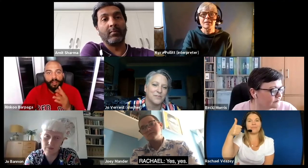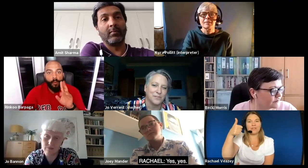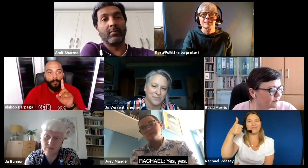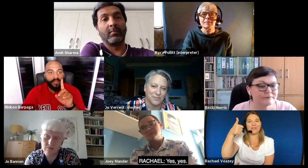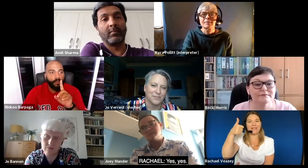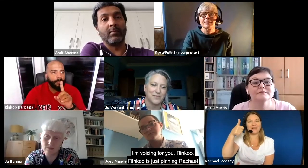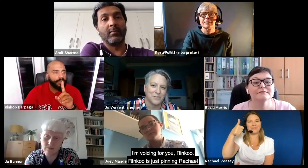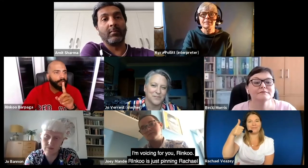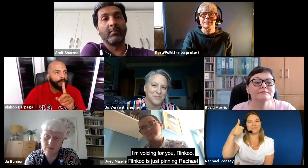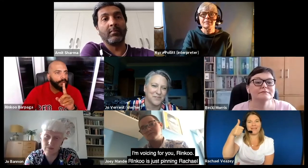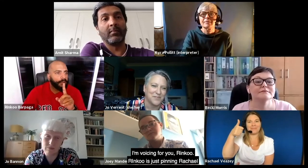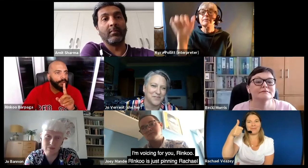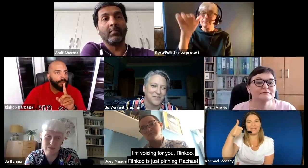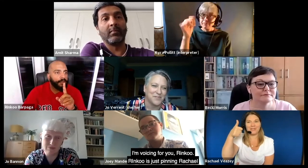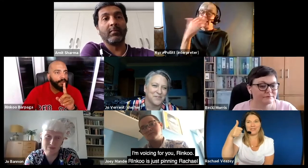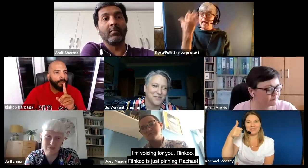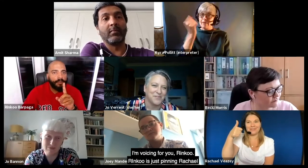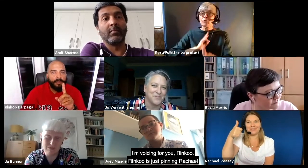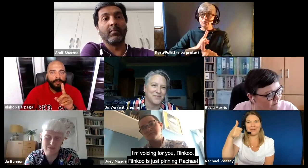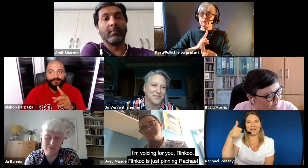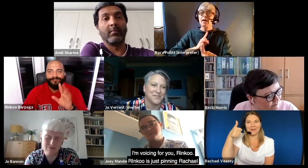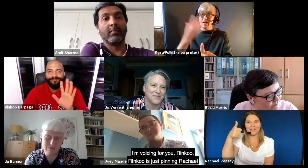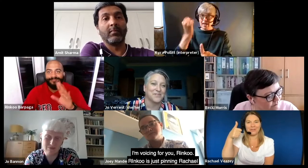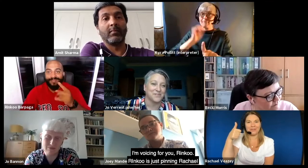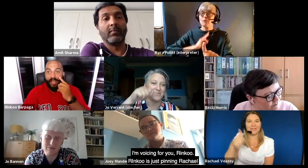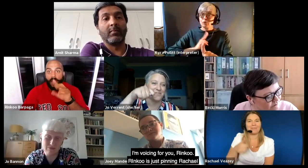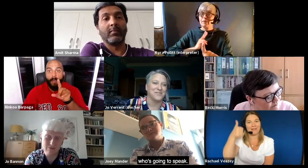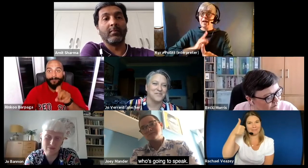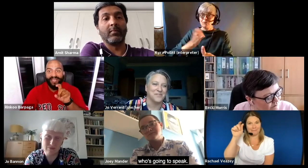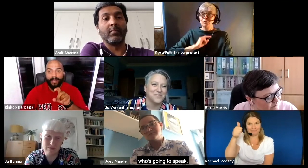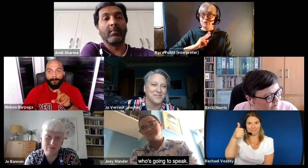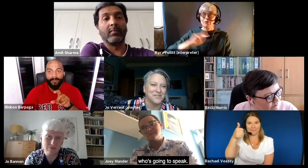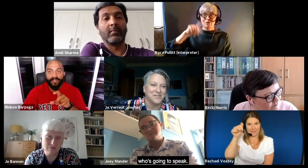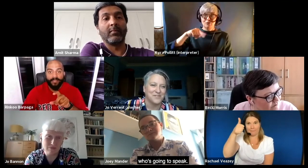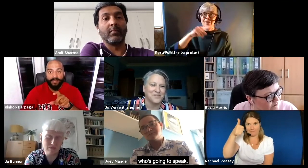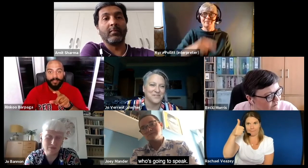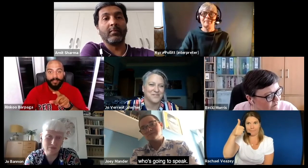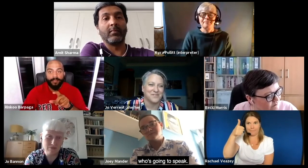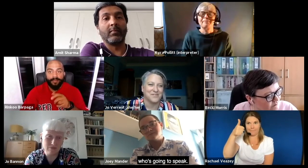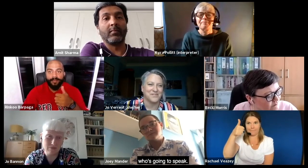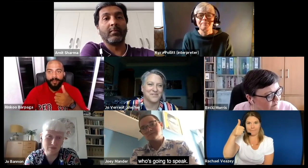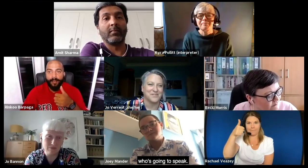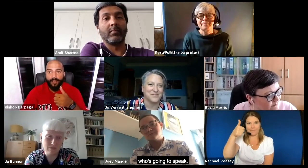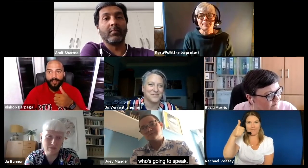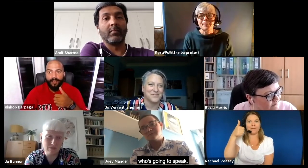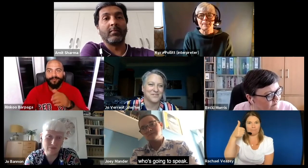Yes, I'm voicing for you, Rinkoo. Yeah, Rinkoo's just pinning Rachel, who's going to speak. Yeah.